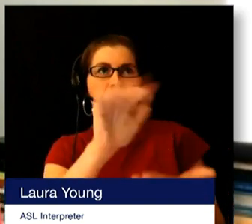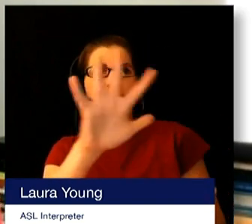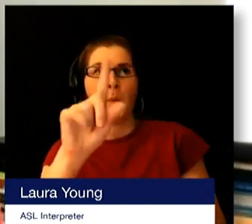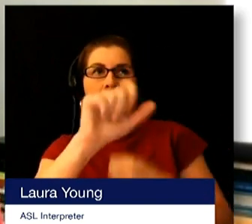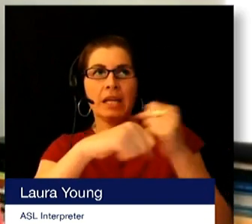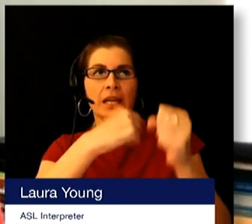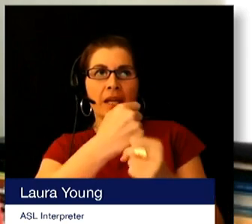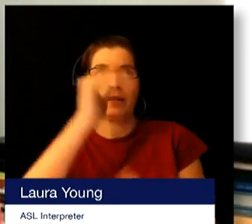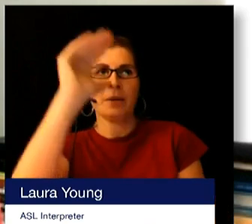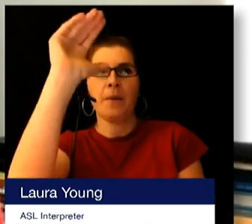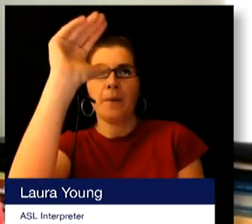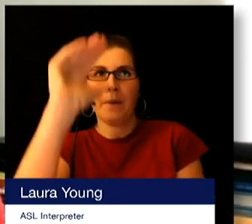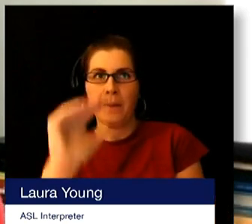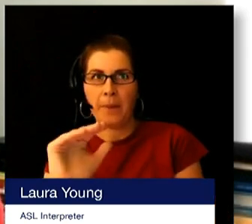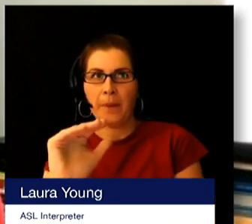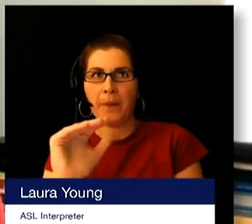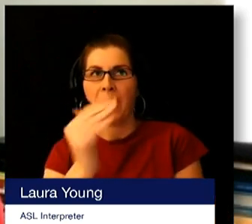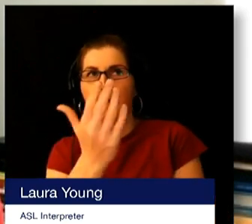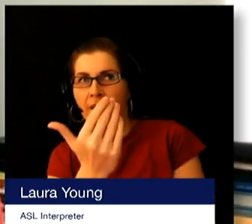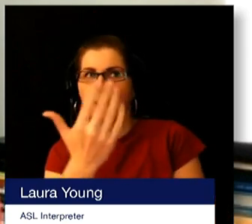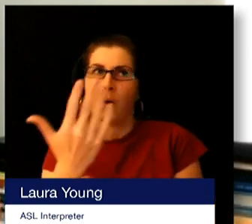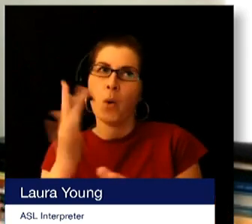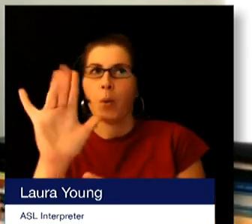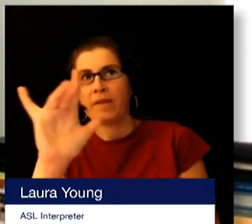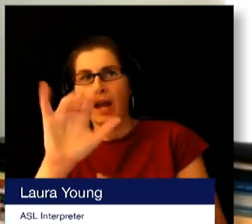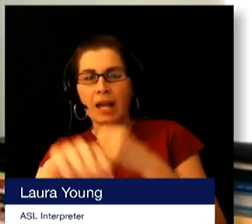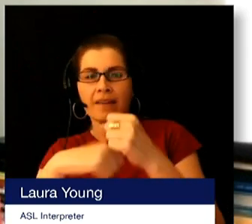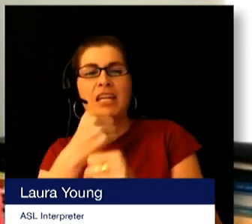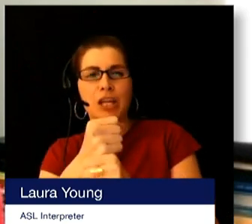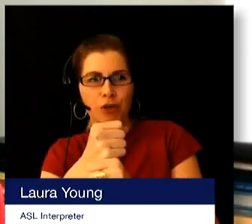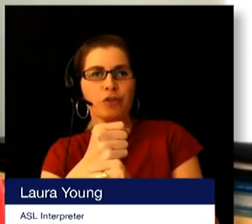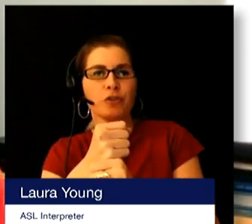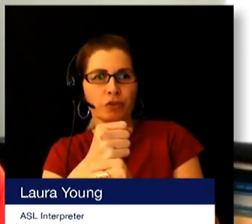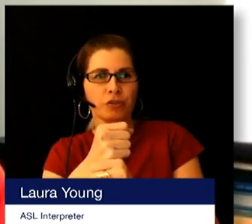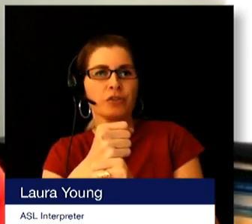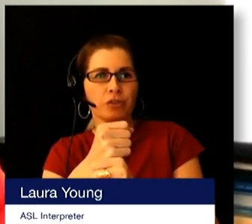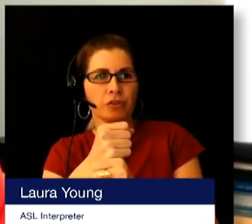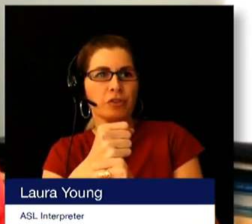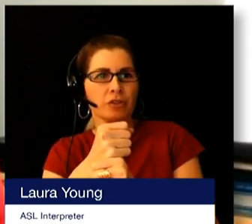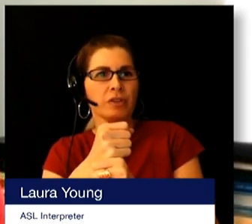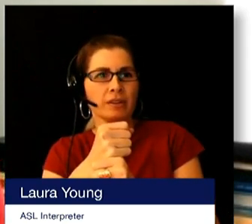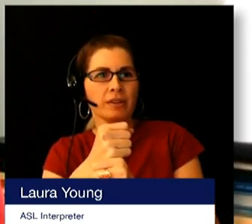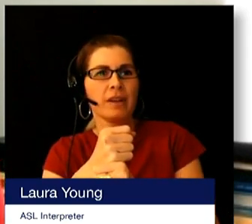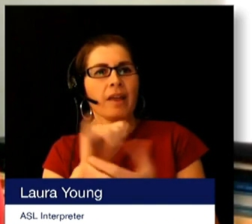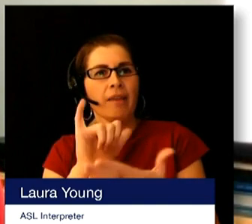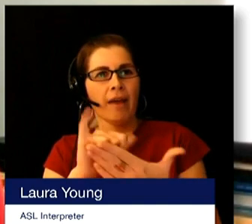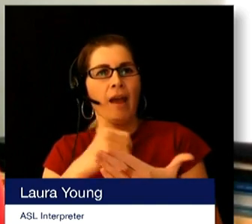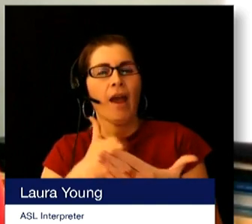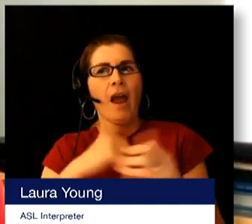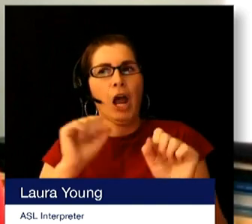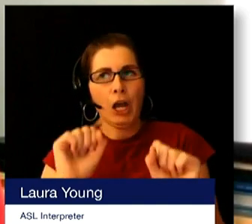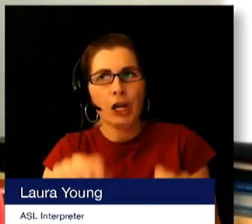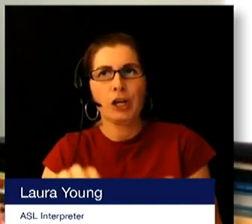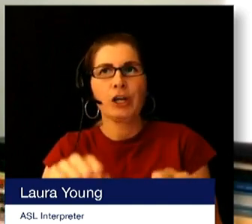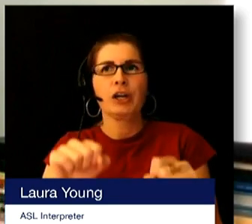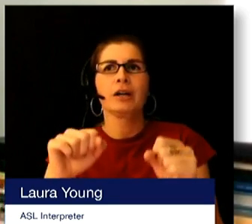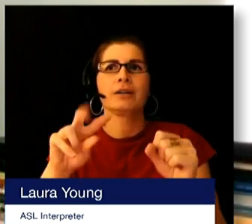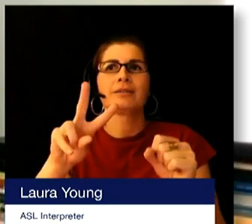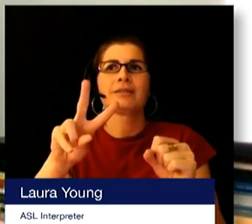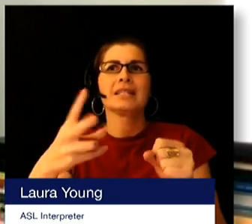to one of 15 or 25, something that would see me able to get a second chance in